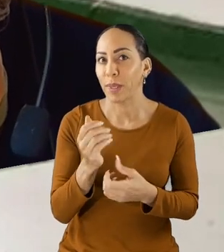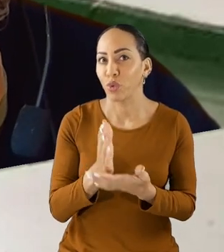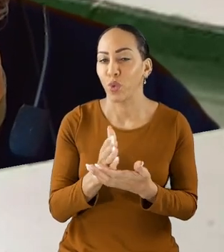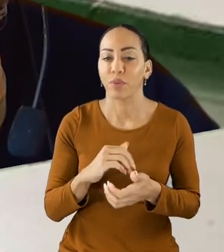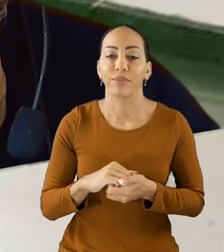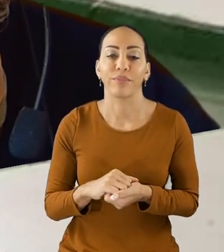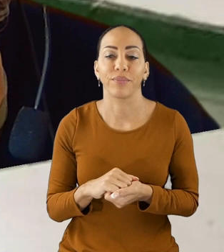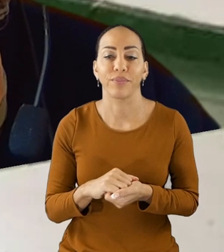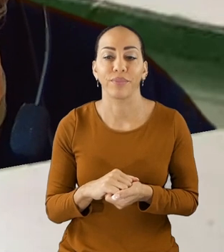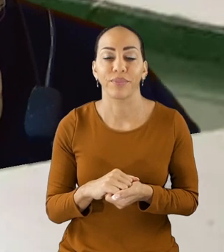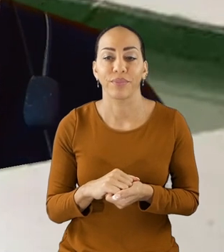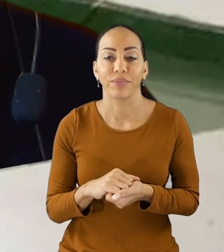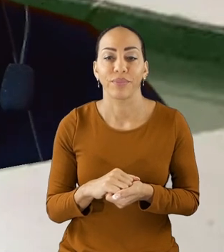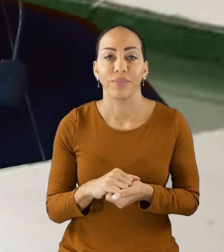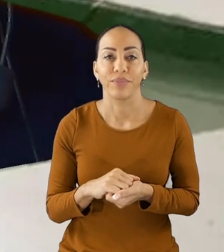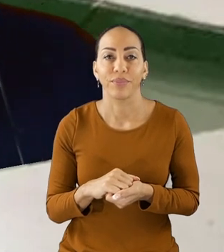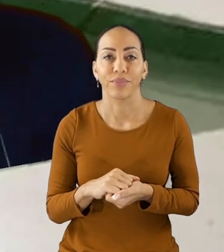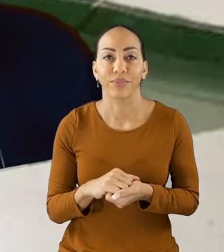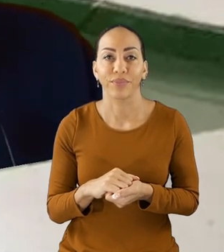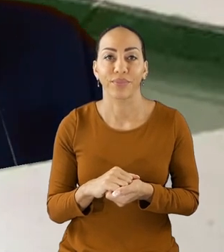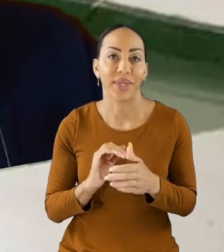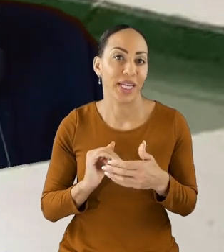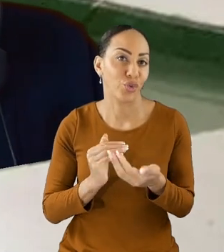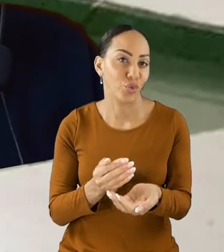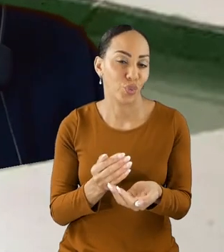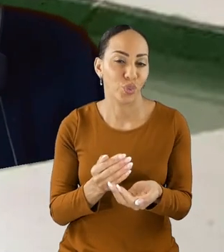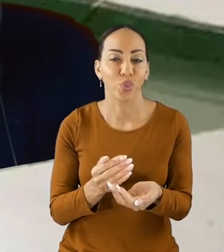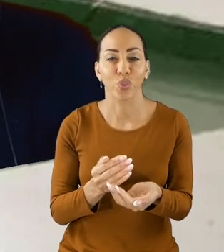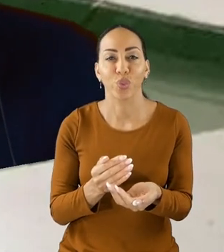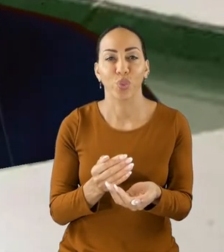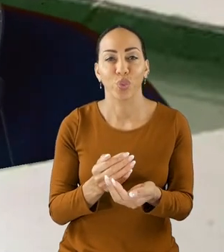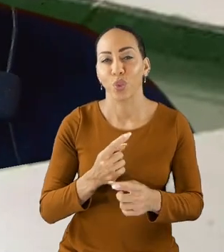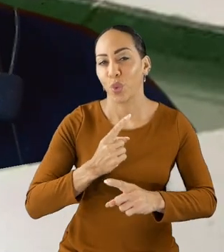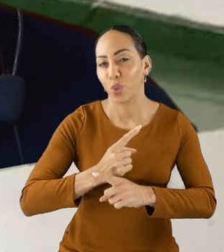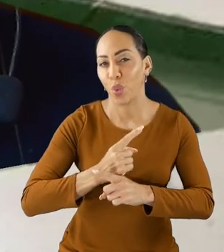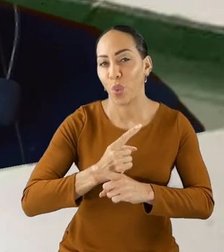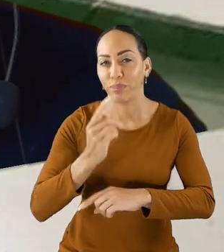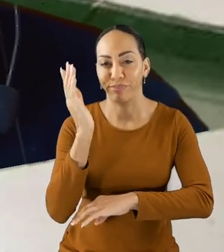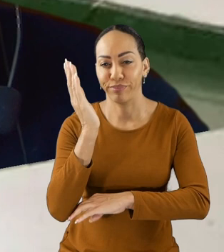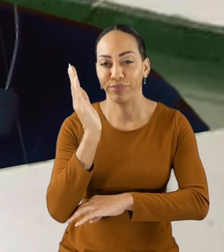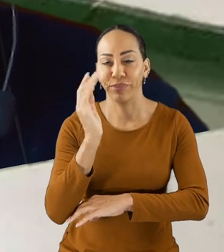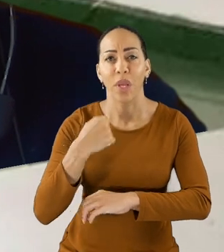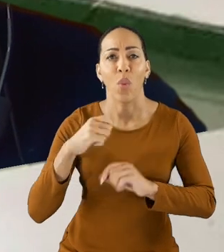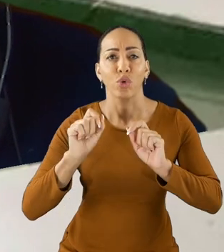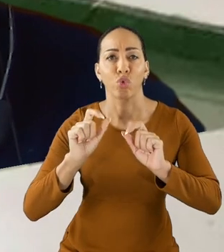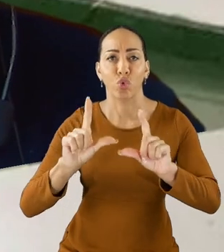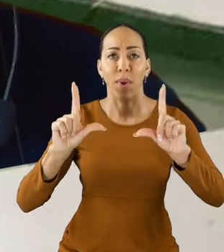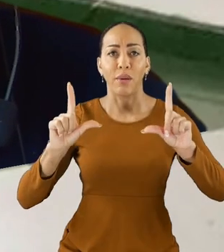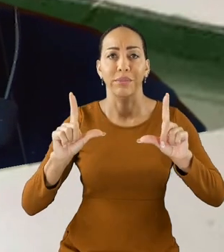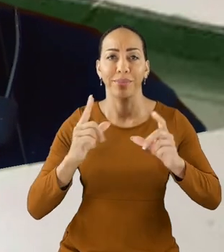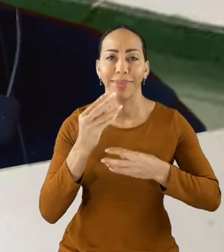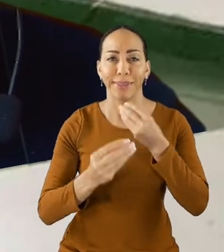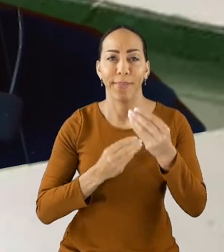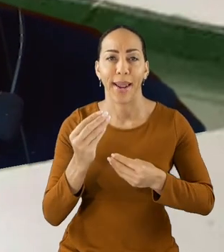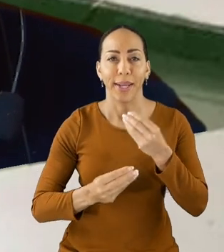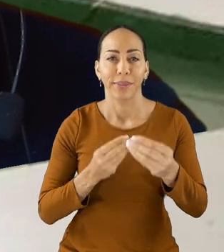So I'm sure he'll be joining us very shortly. But I just wanted to introduce the talk. So let me just, I'm just going to